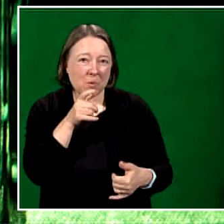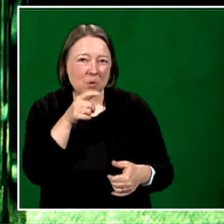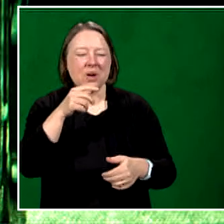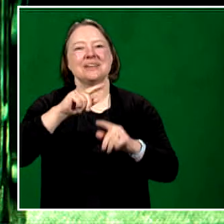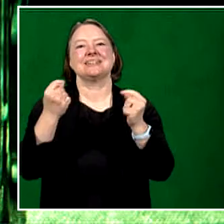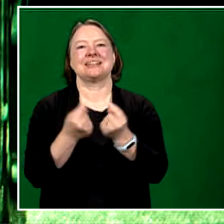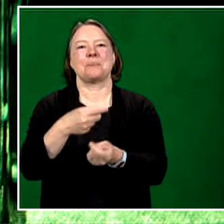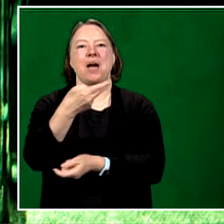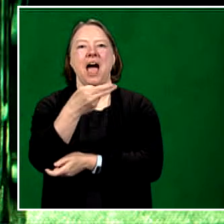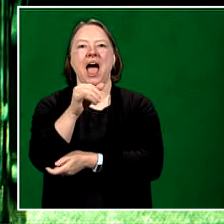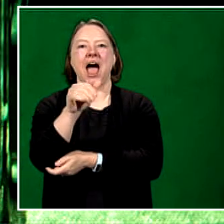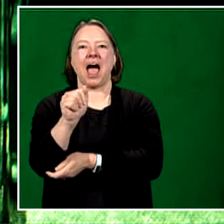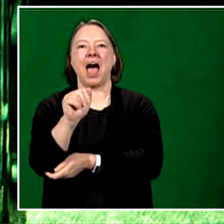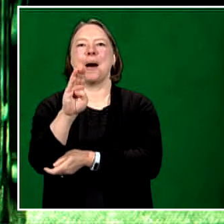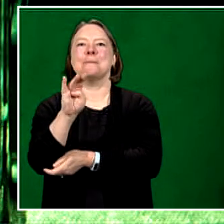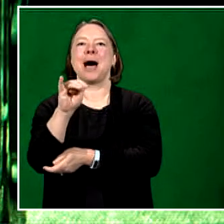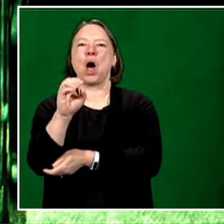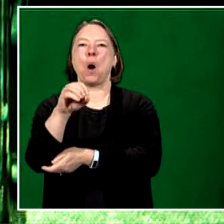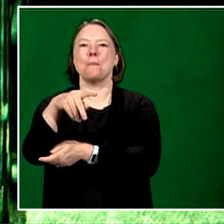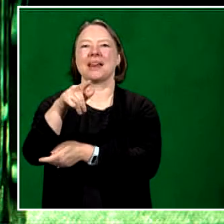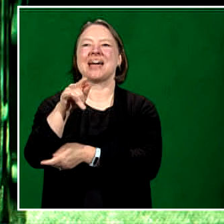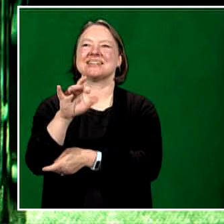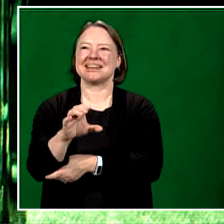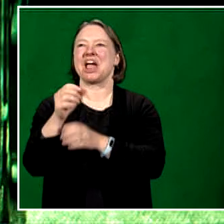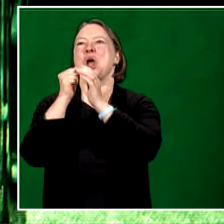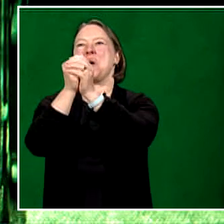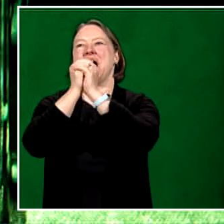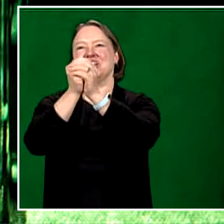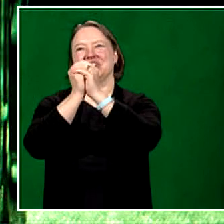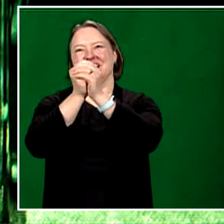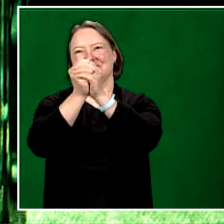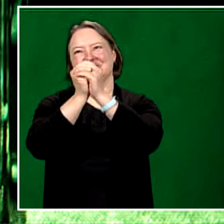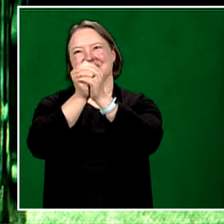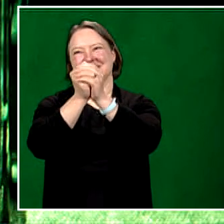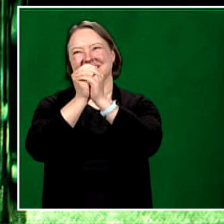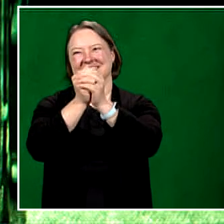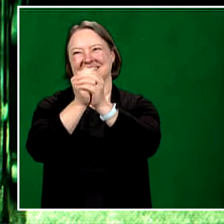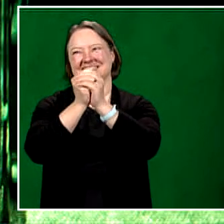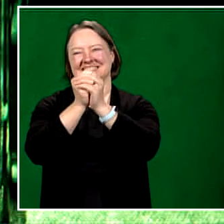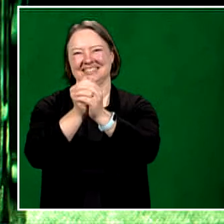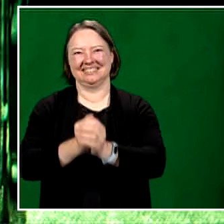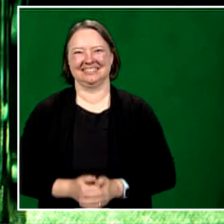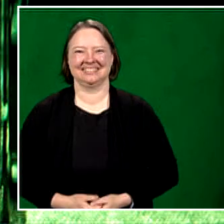Haya Bioplastic. Congratulations.